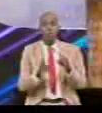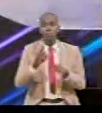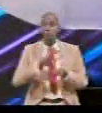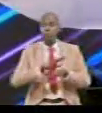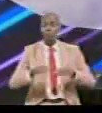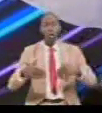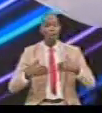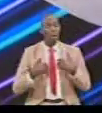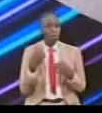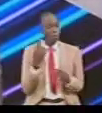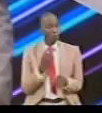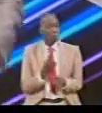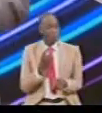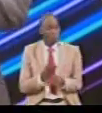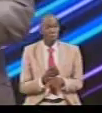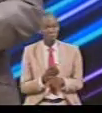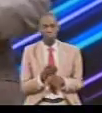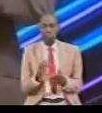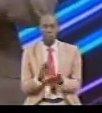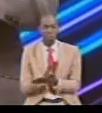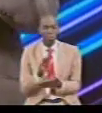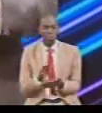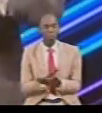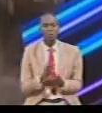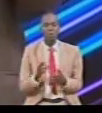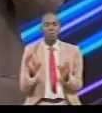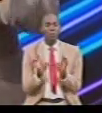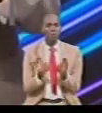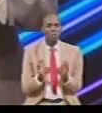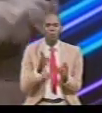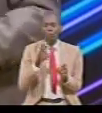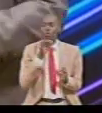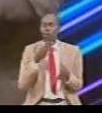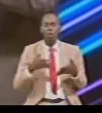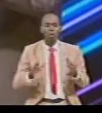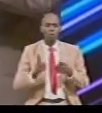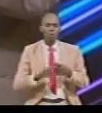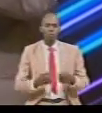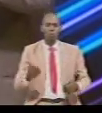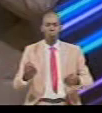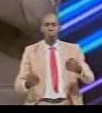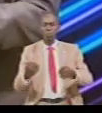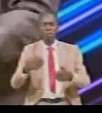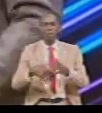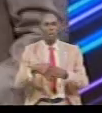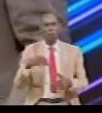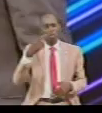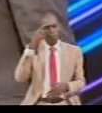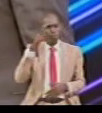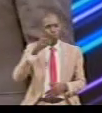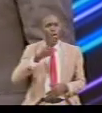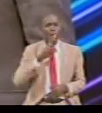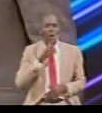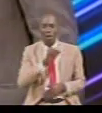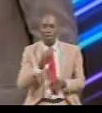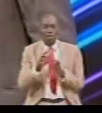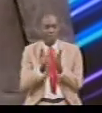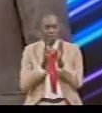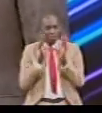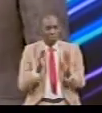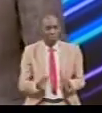right document, you're not going to bribe, because you are a Christian and you are set free from all